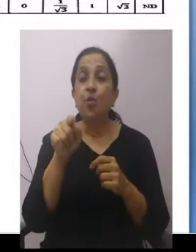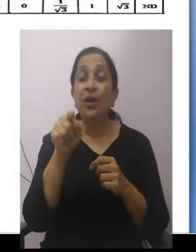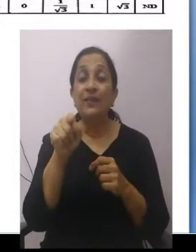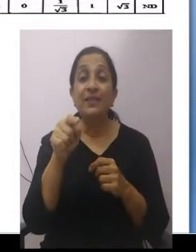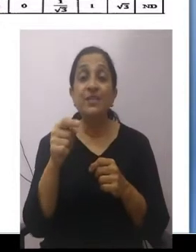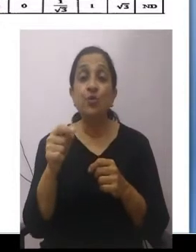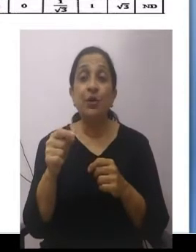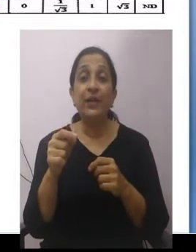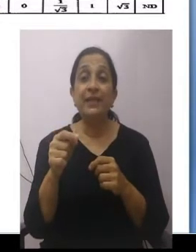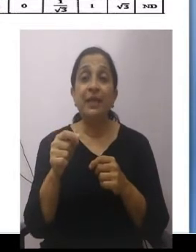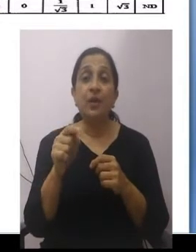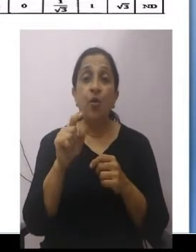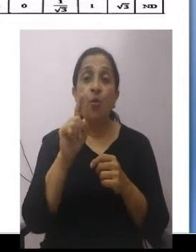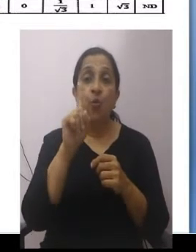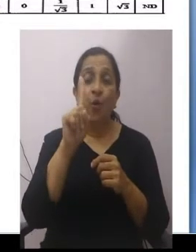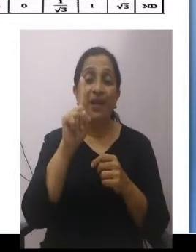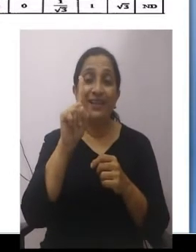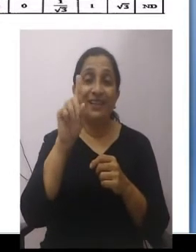135 can be written as